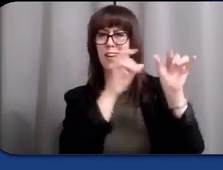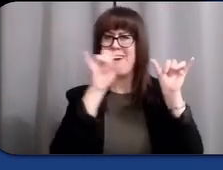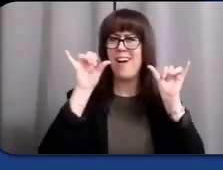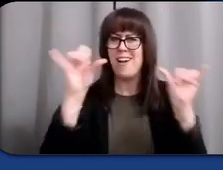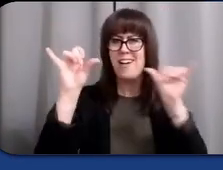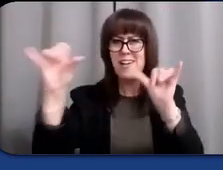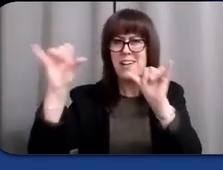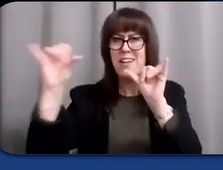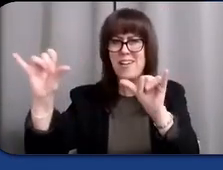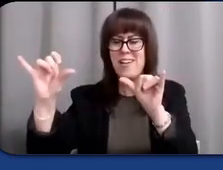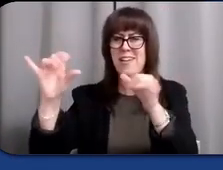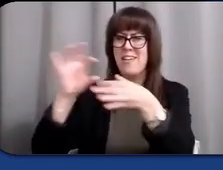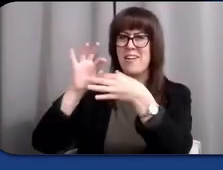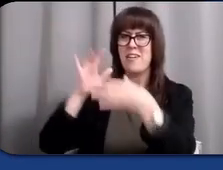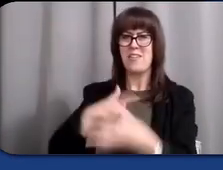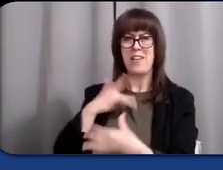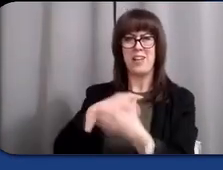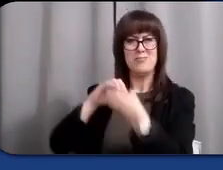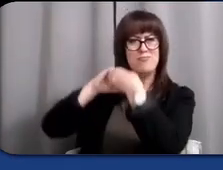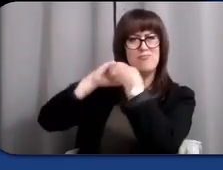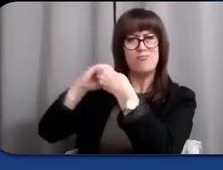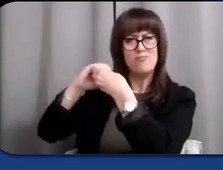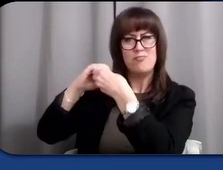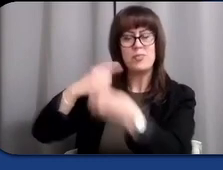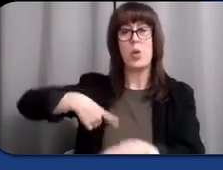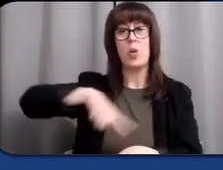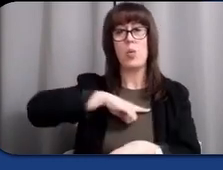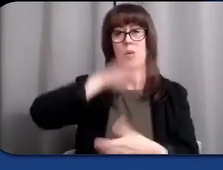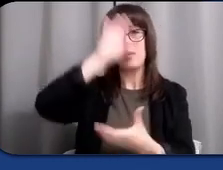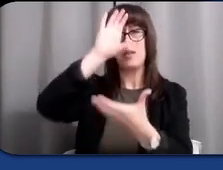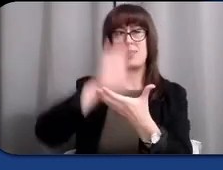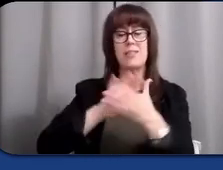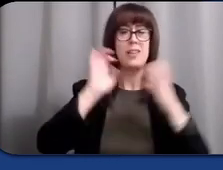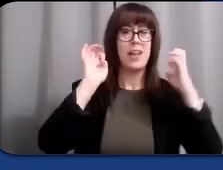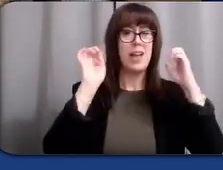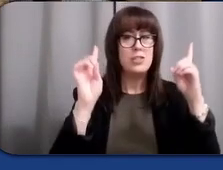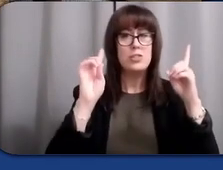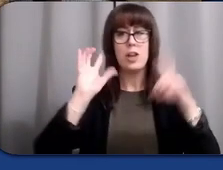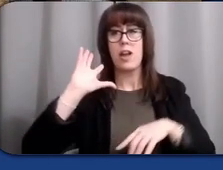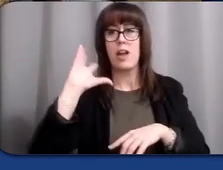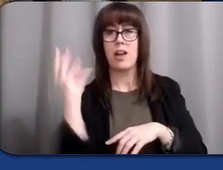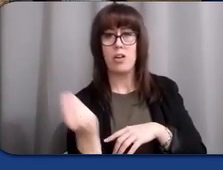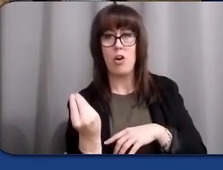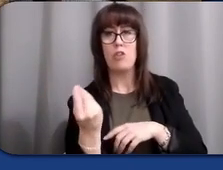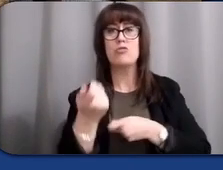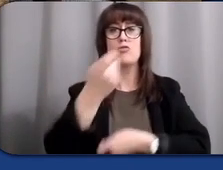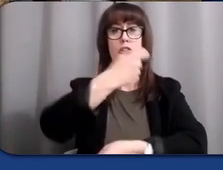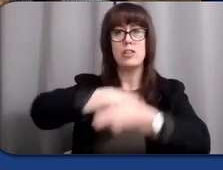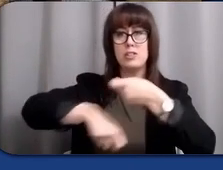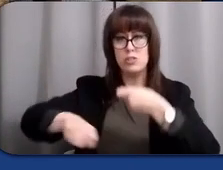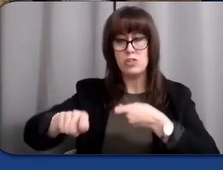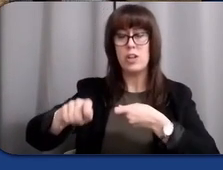much in education and cultural exchange, in finding peace and unity.